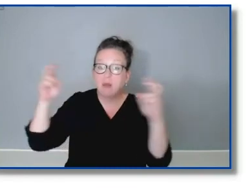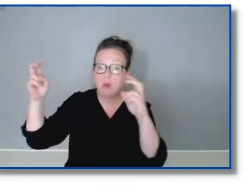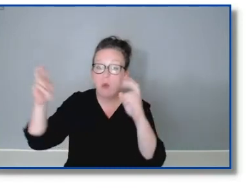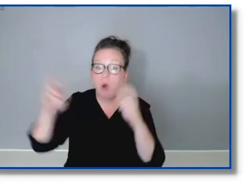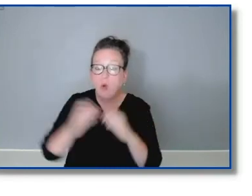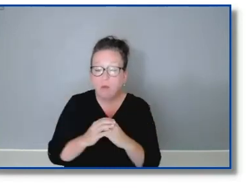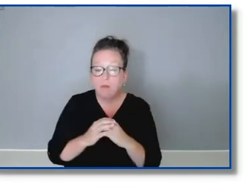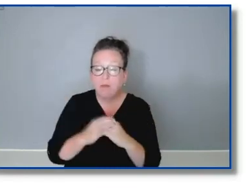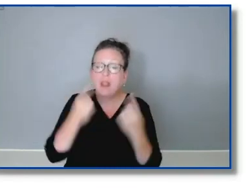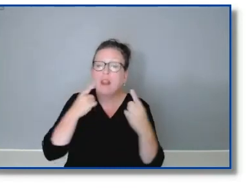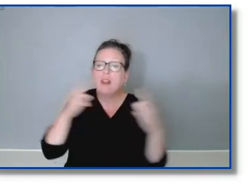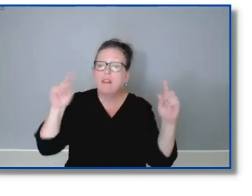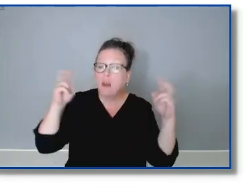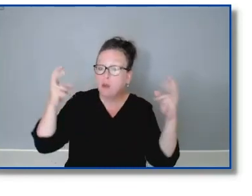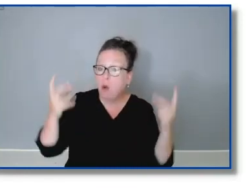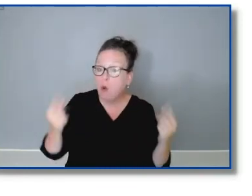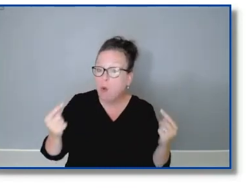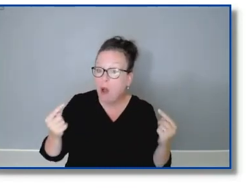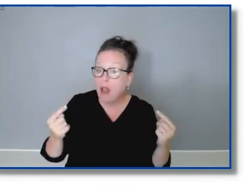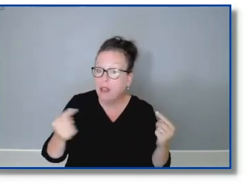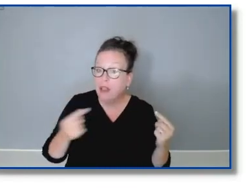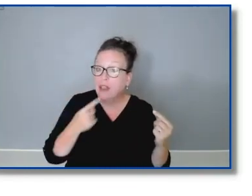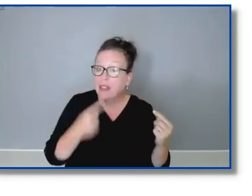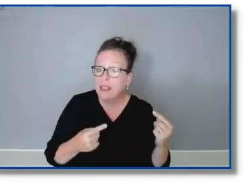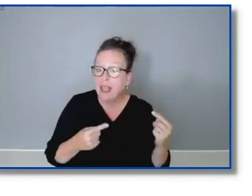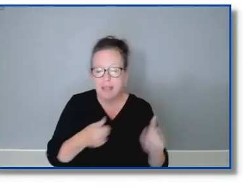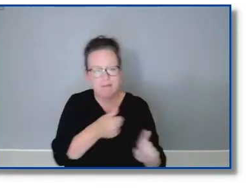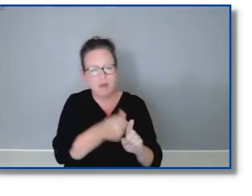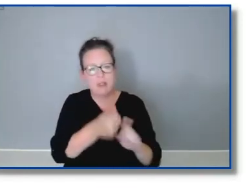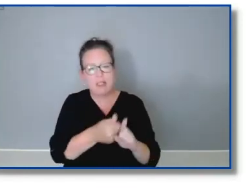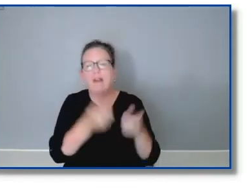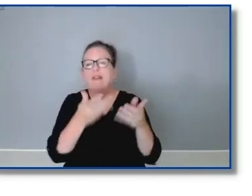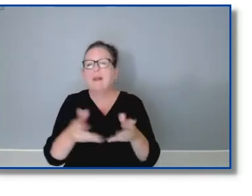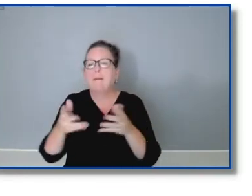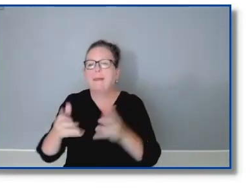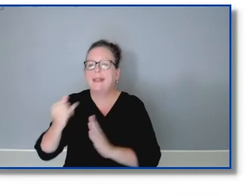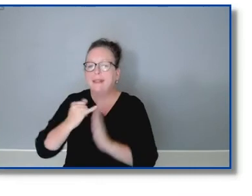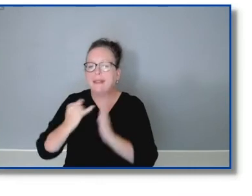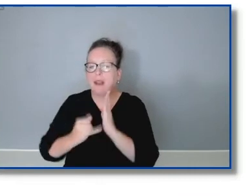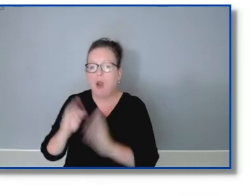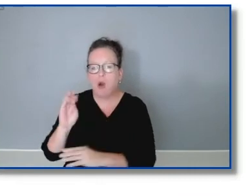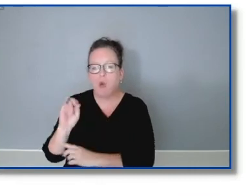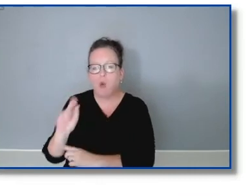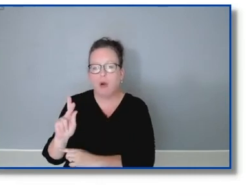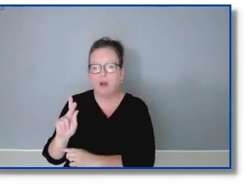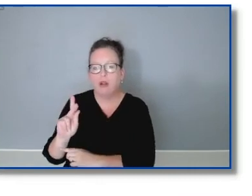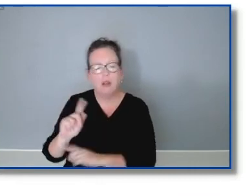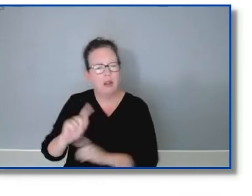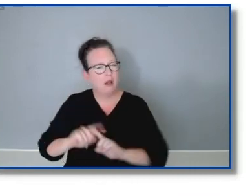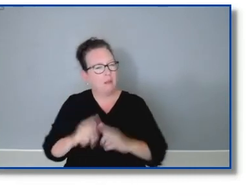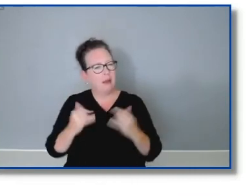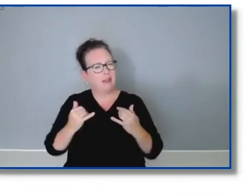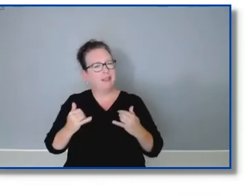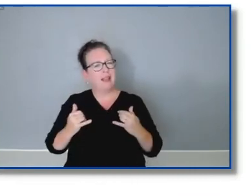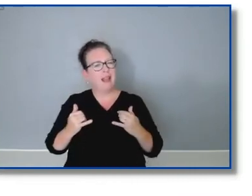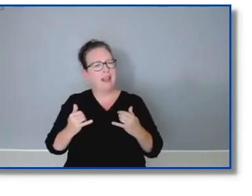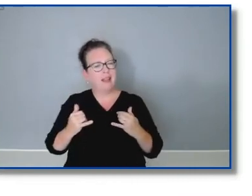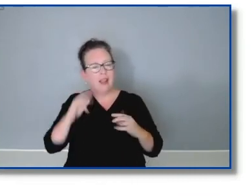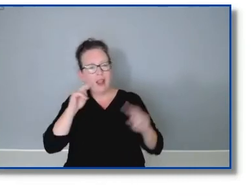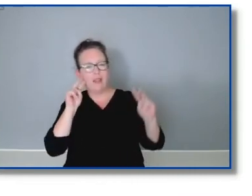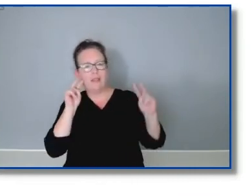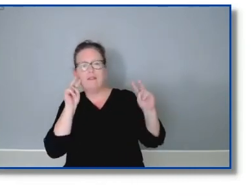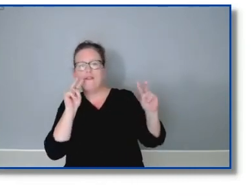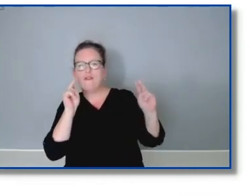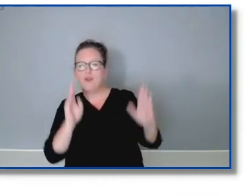viewer completes the artwork. Well, today, the viewer is completing the value of the artwork, because